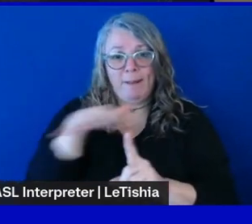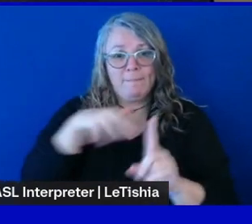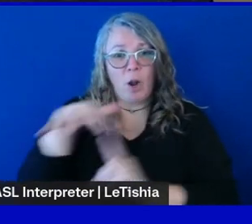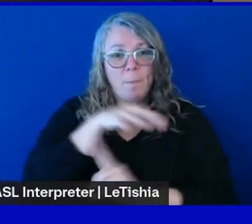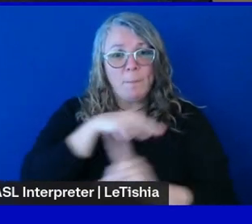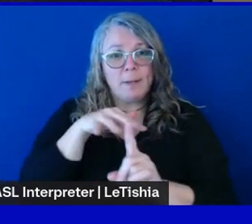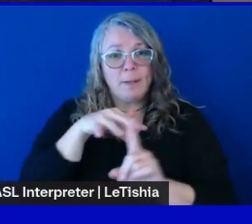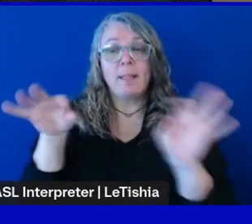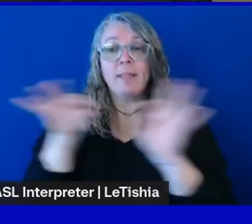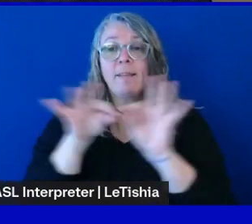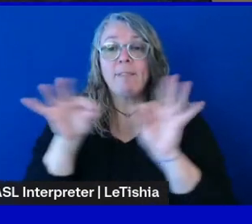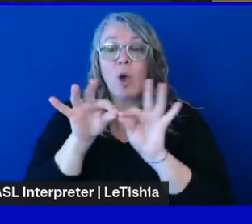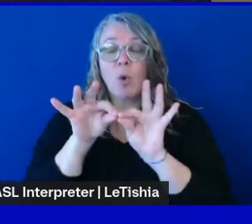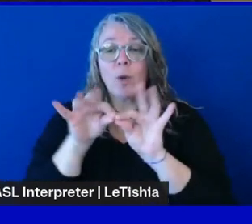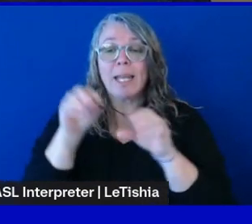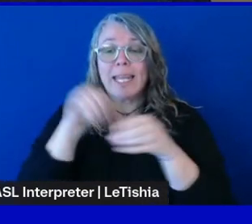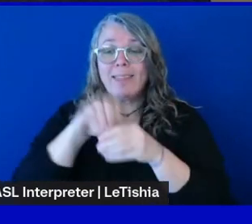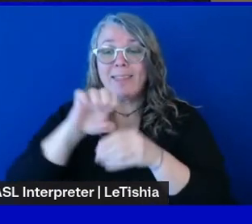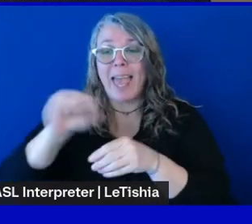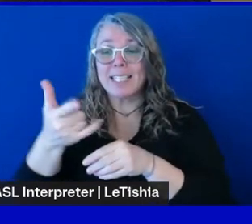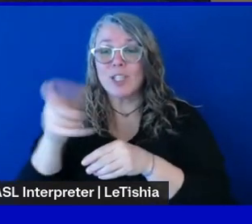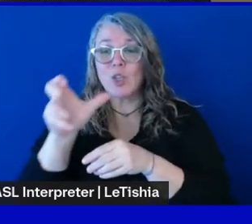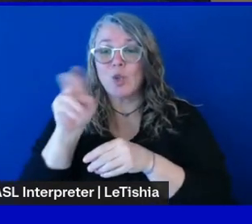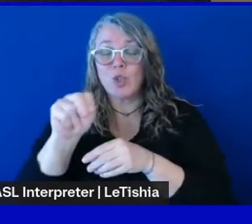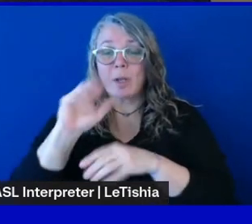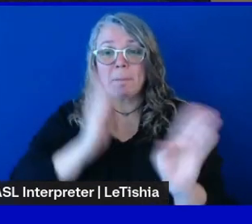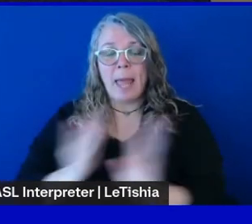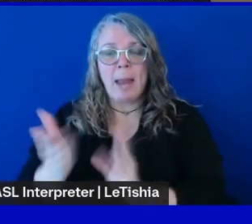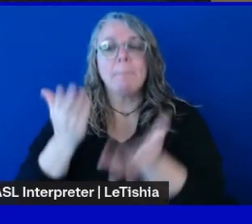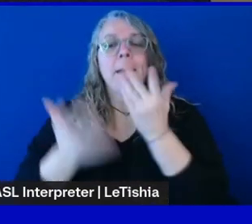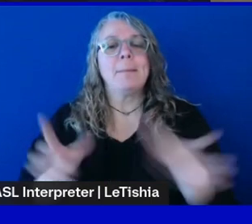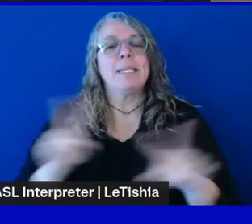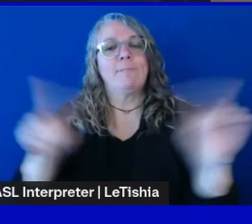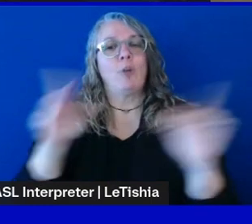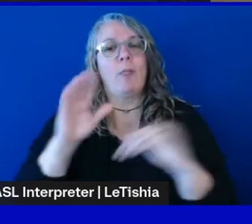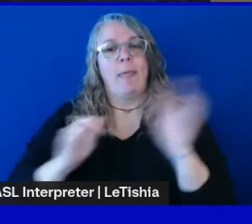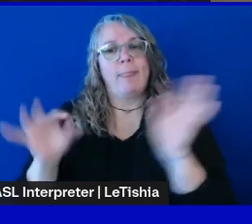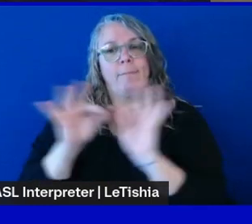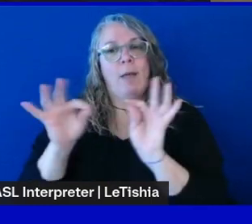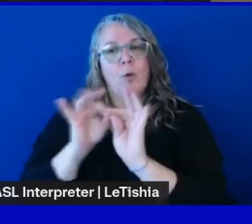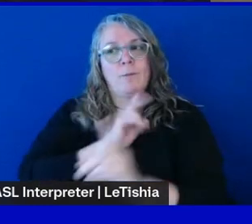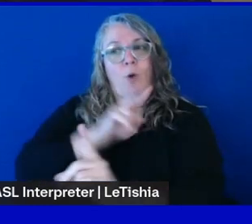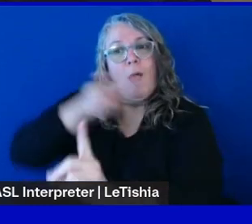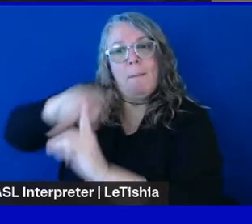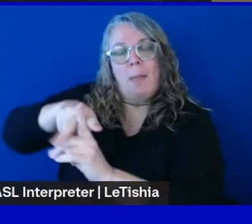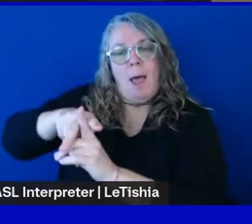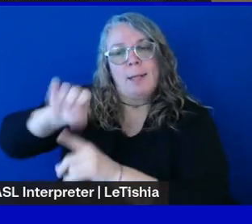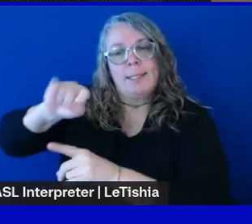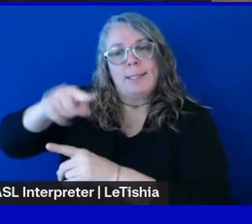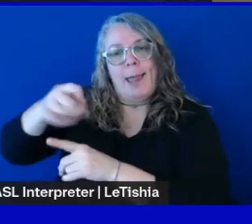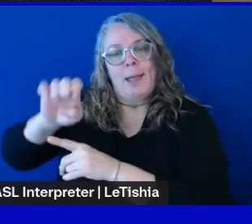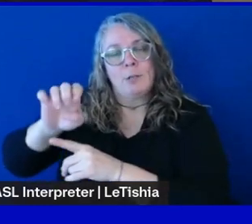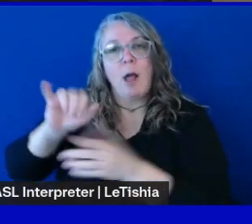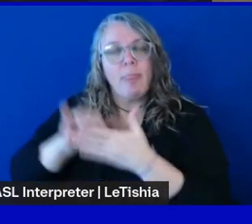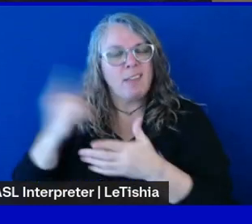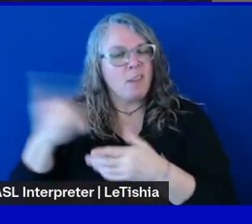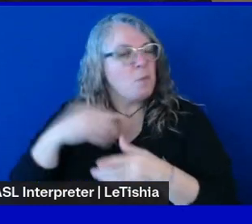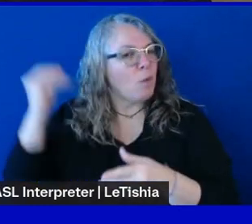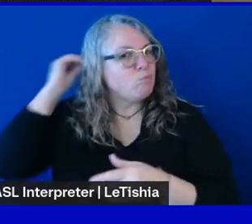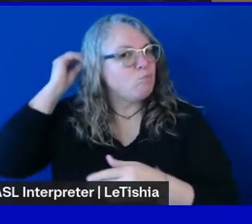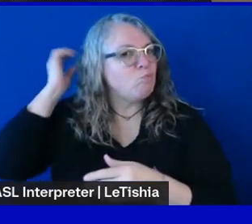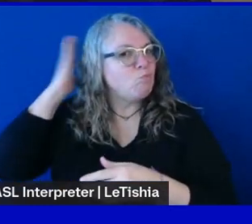the values in the execution plan might actually be different than the values at the apply stage. So just something to keep in mind.